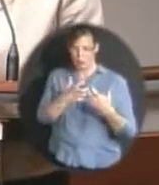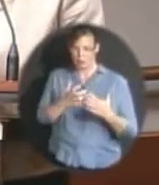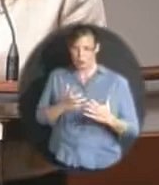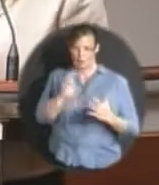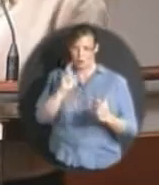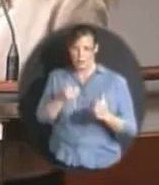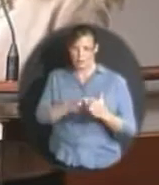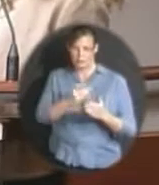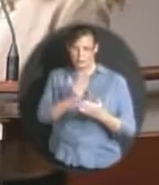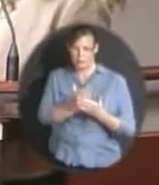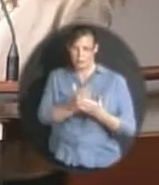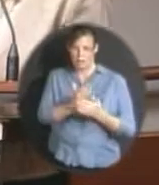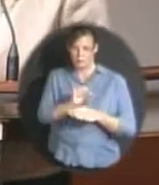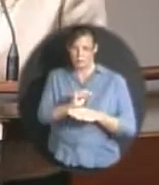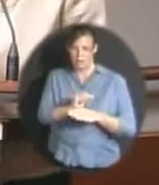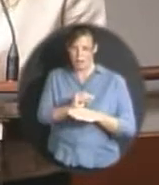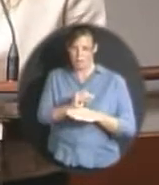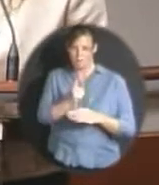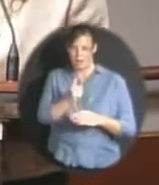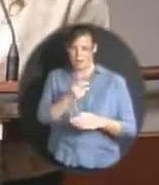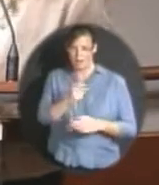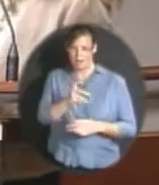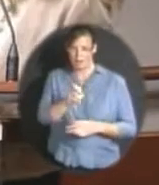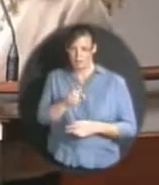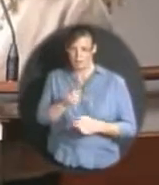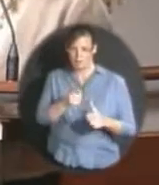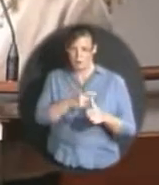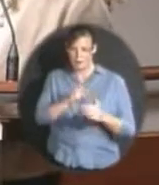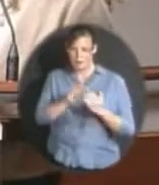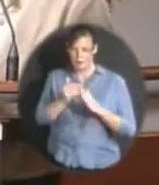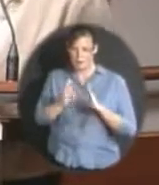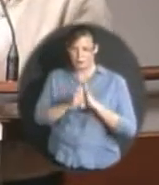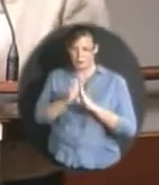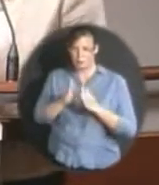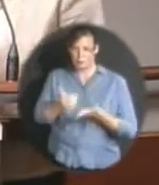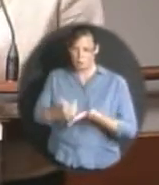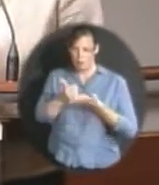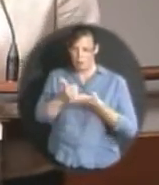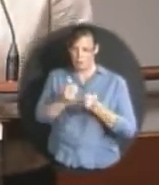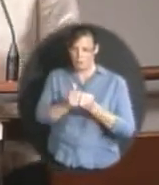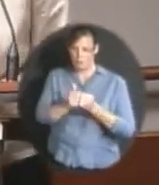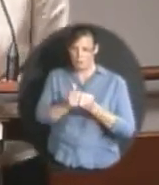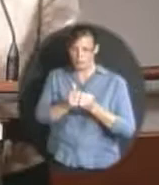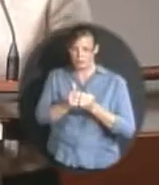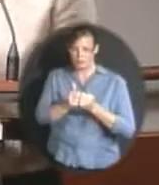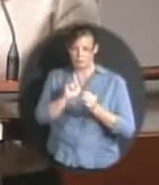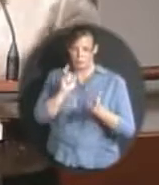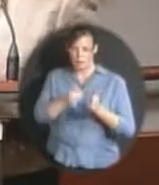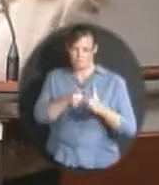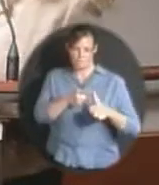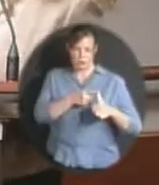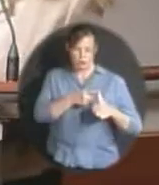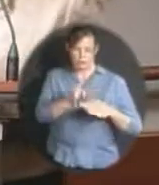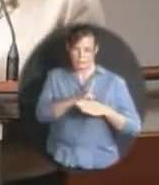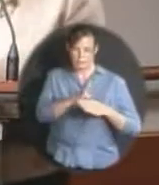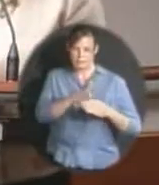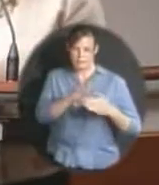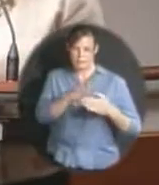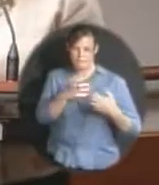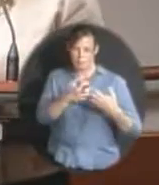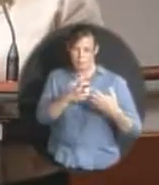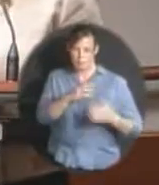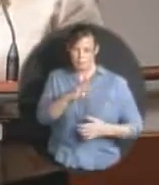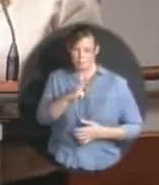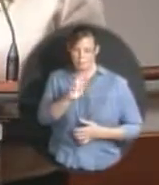I'd like to ask Heather Schoonover from Community Development to come forward to help with those recognitions. Our first business partner recognition is of Black